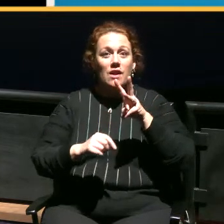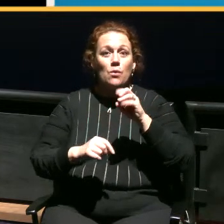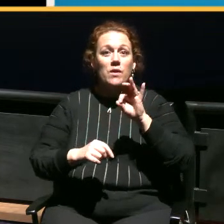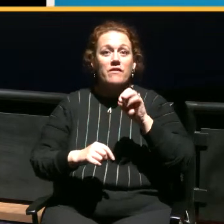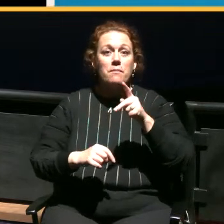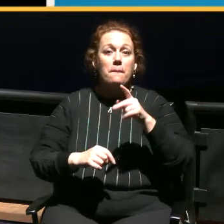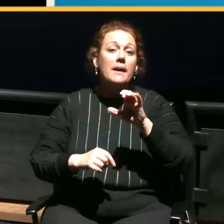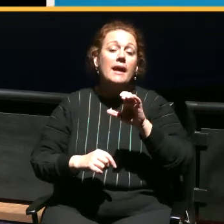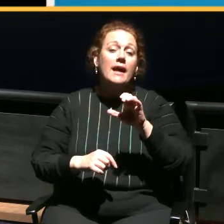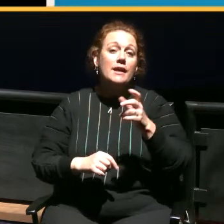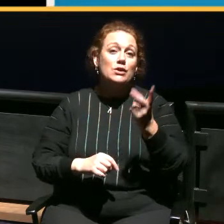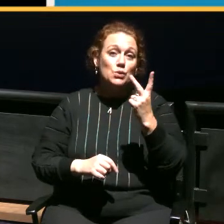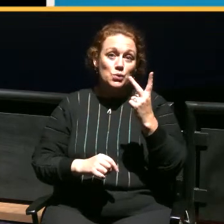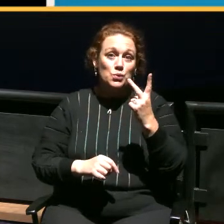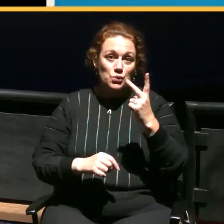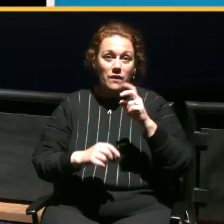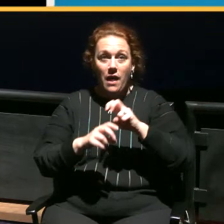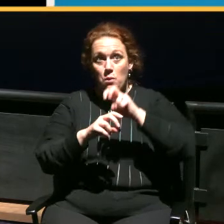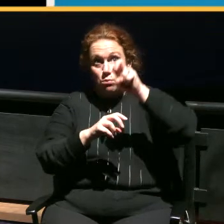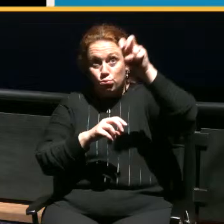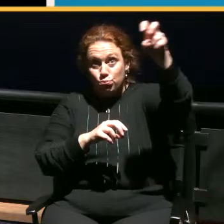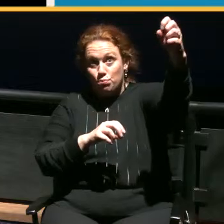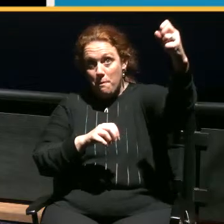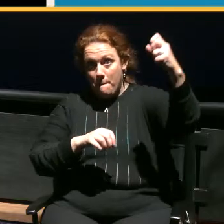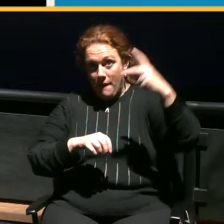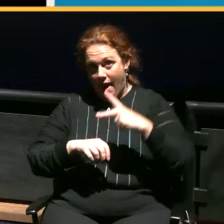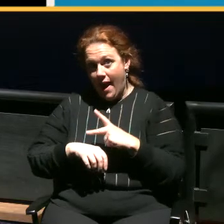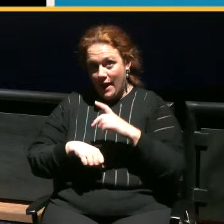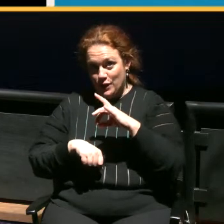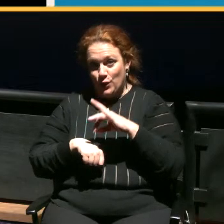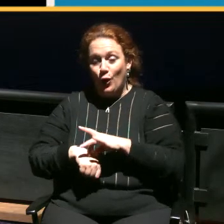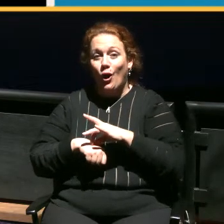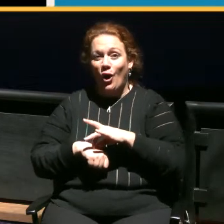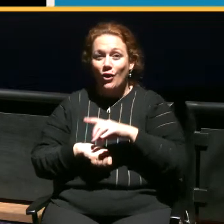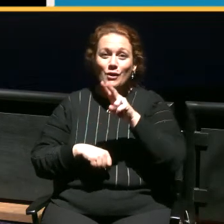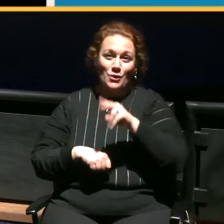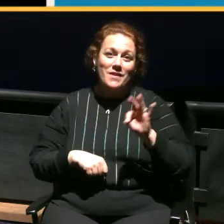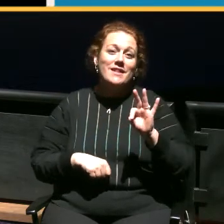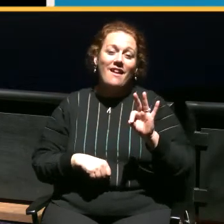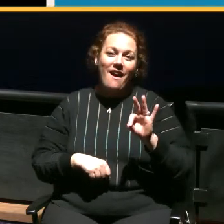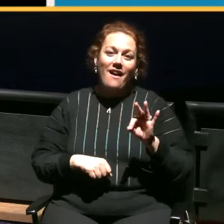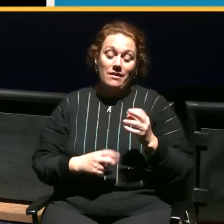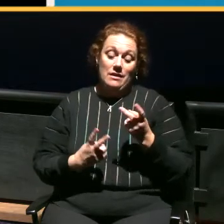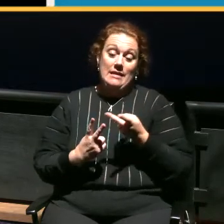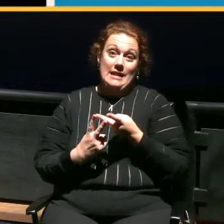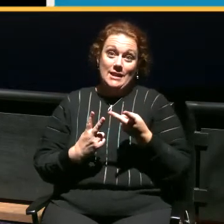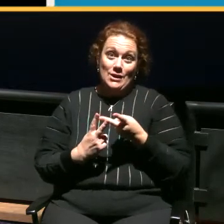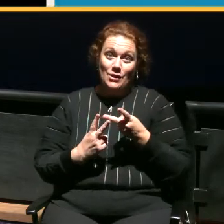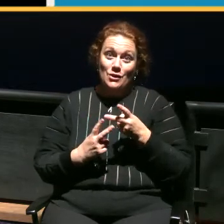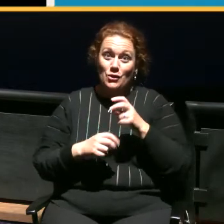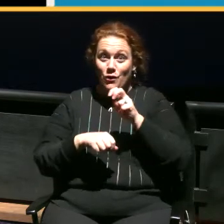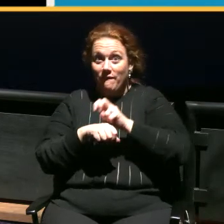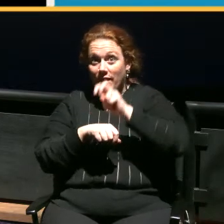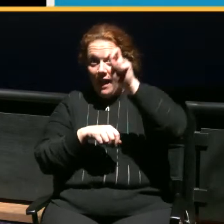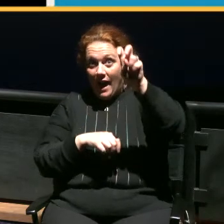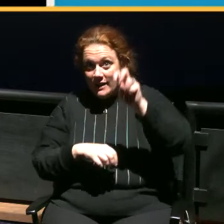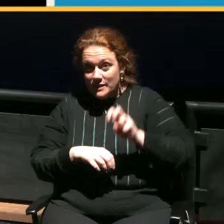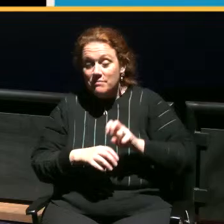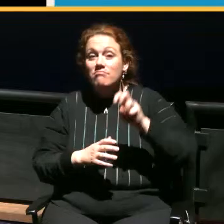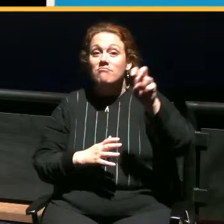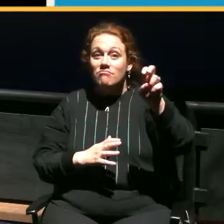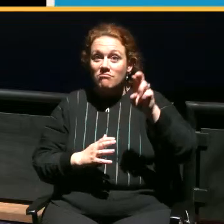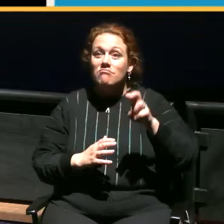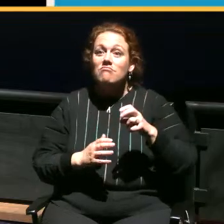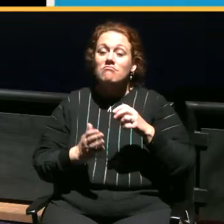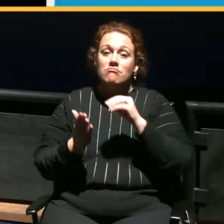WIFPIC-2 and COSTAR back to Earth in 2009. During these 2 space flights, Mike logged